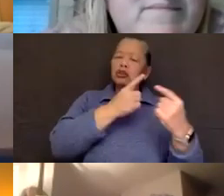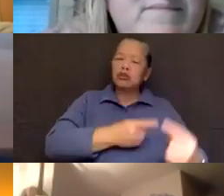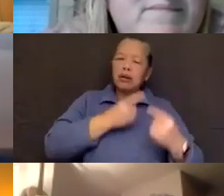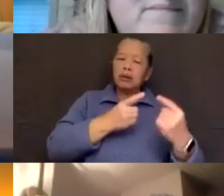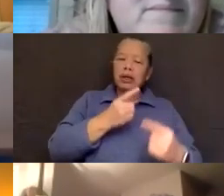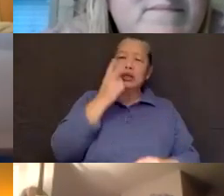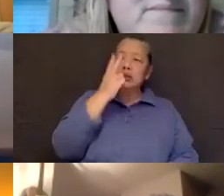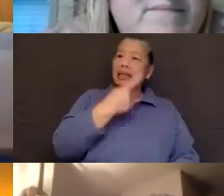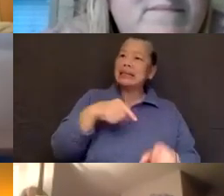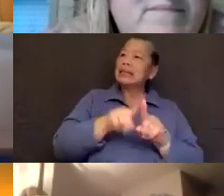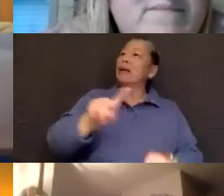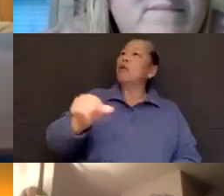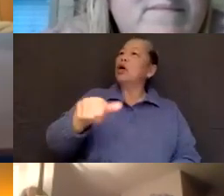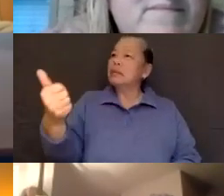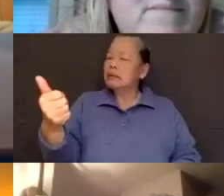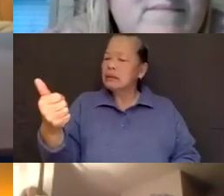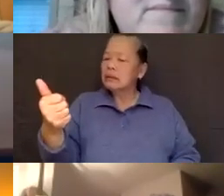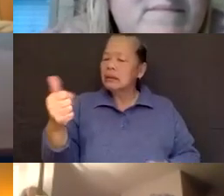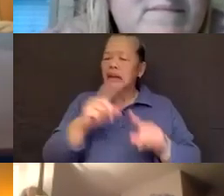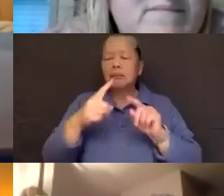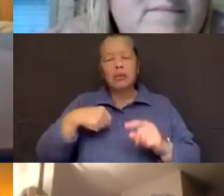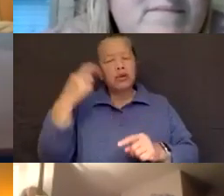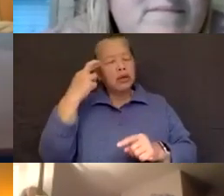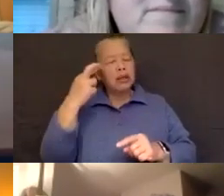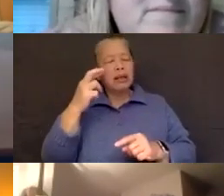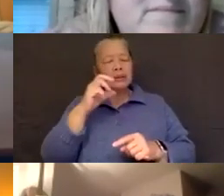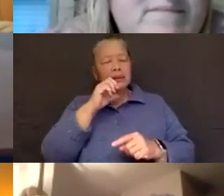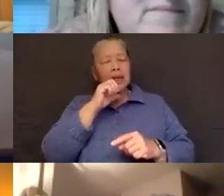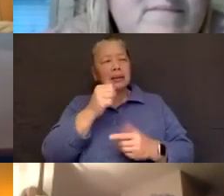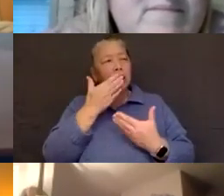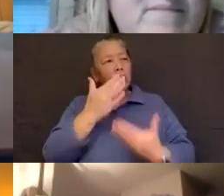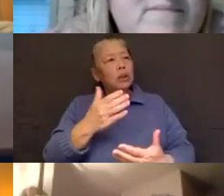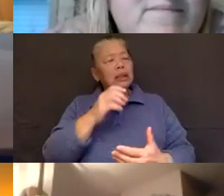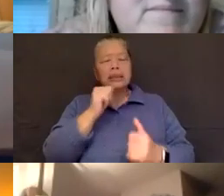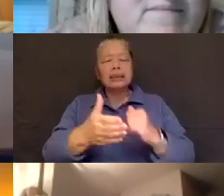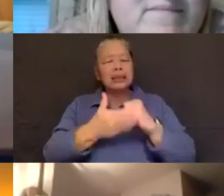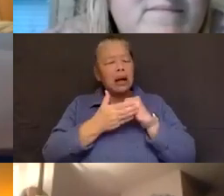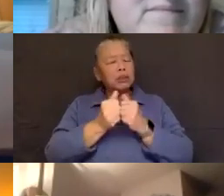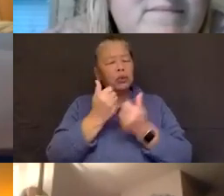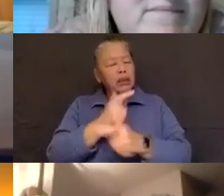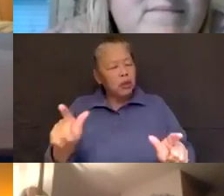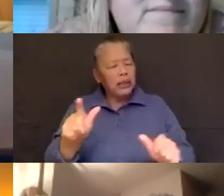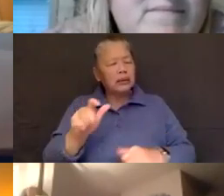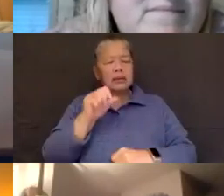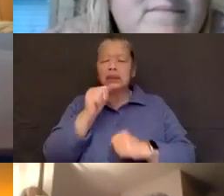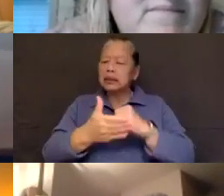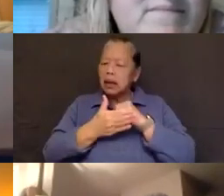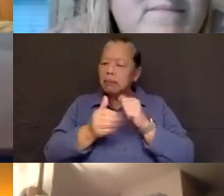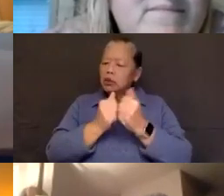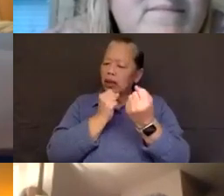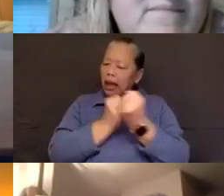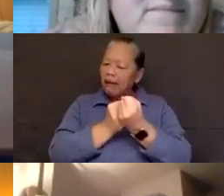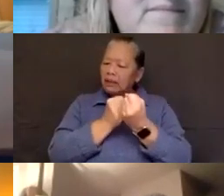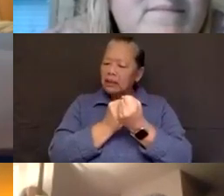And we realize that's not good. It doesn't help one bit with liberation or advocacy. And we realized that's a huge